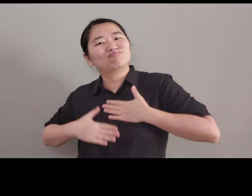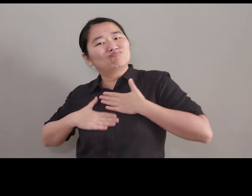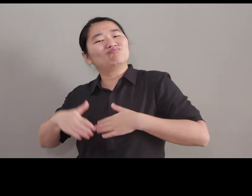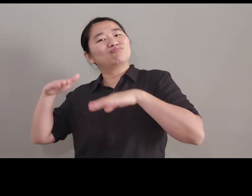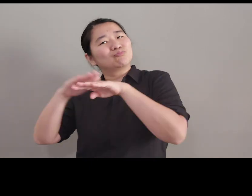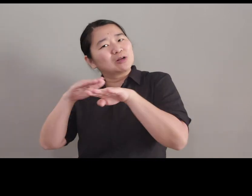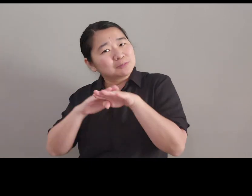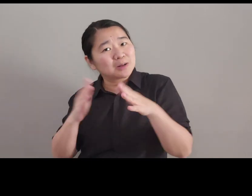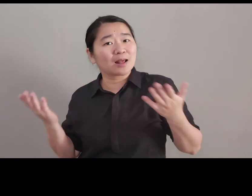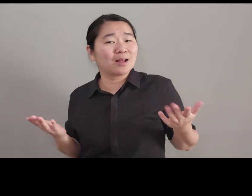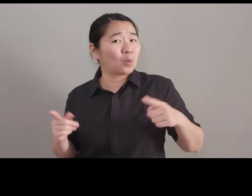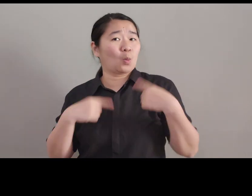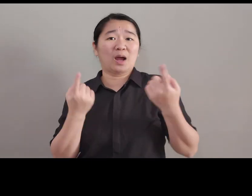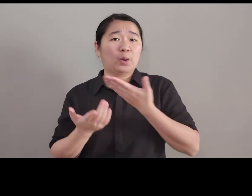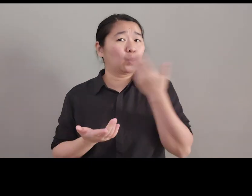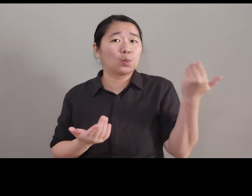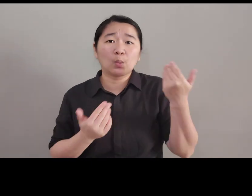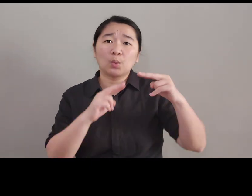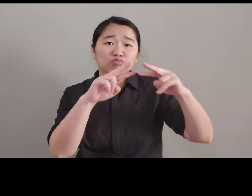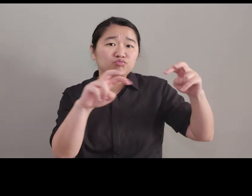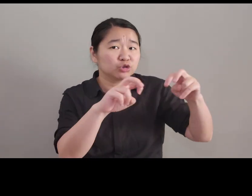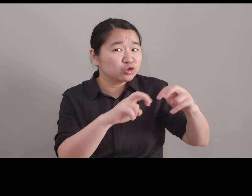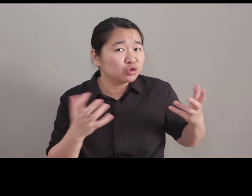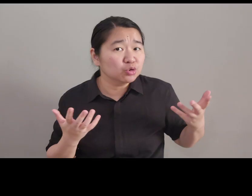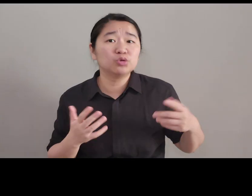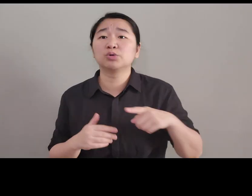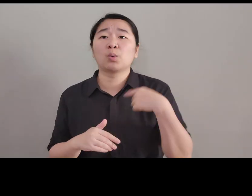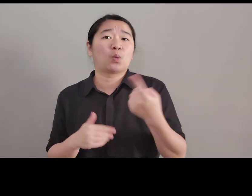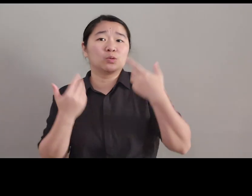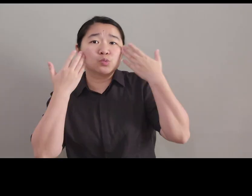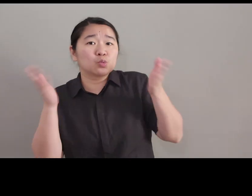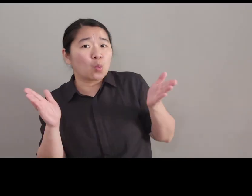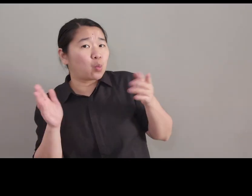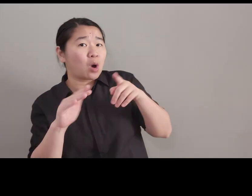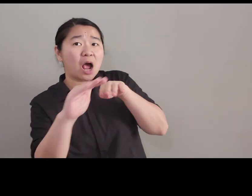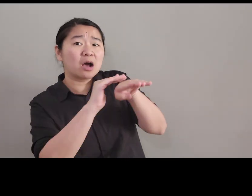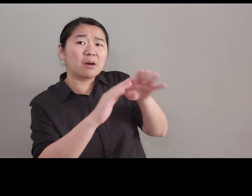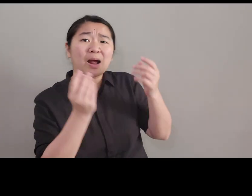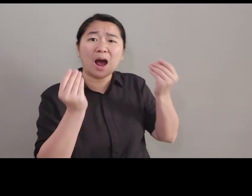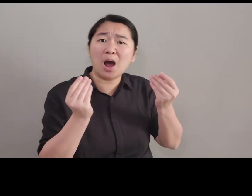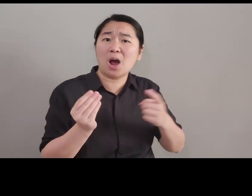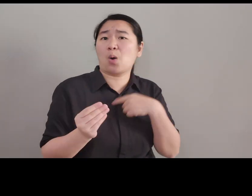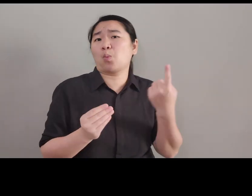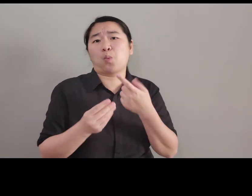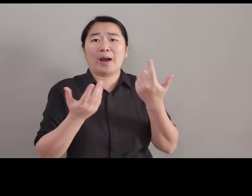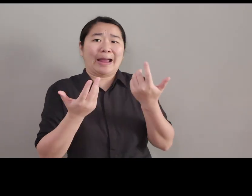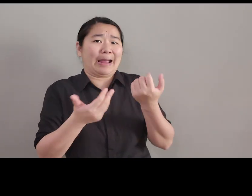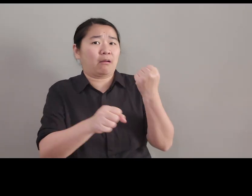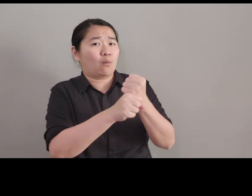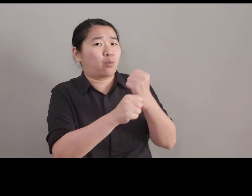properly know what we can do about accessibility. How do we make this better? What are the